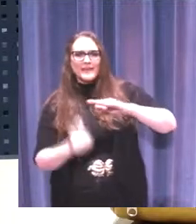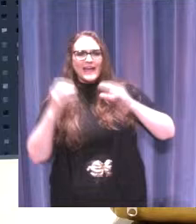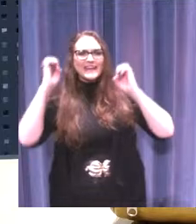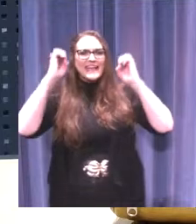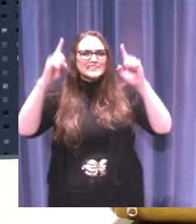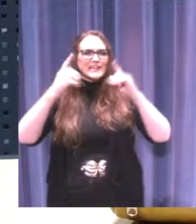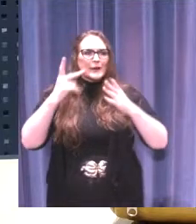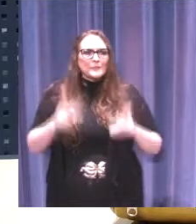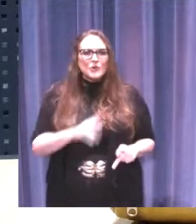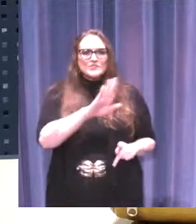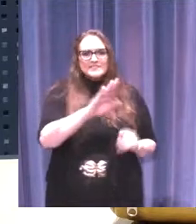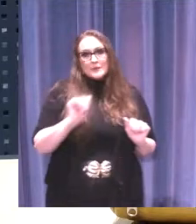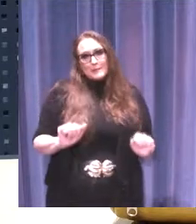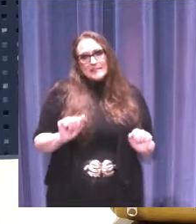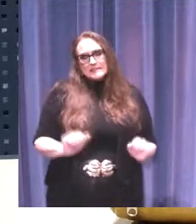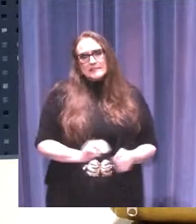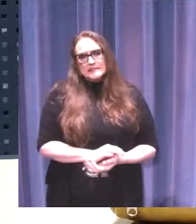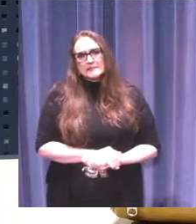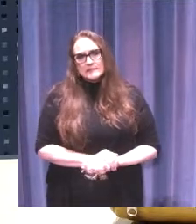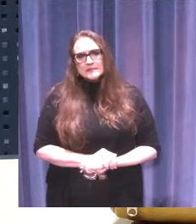person's abilities.